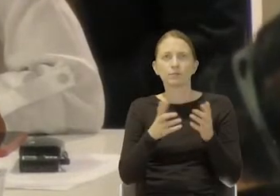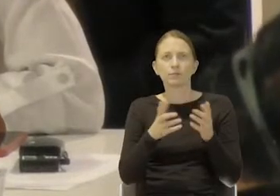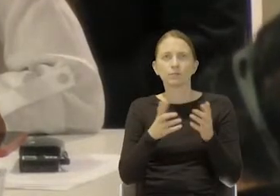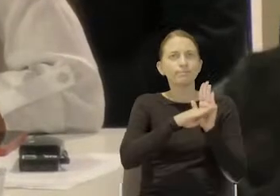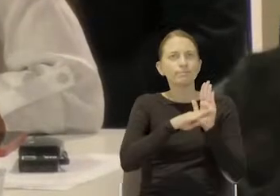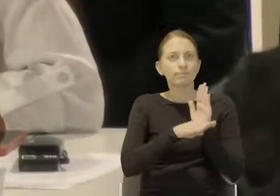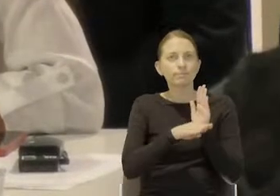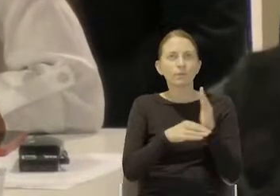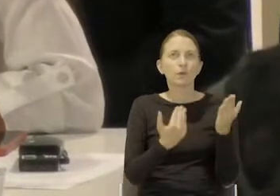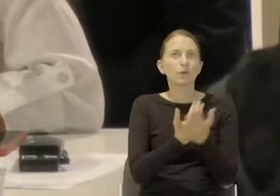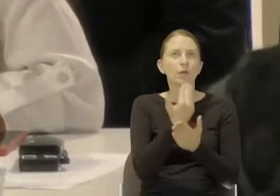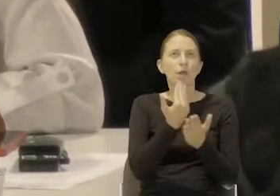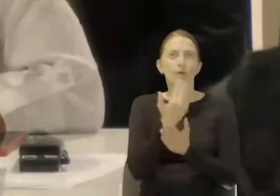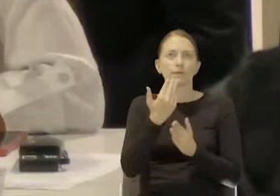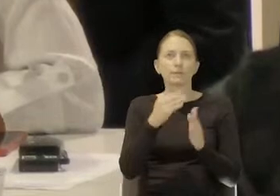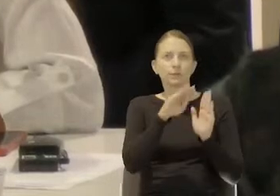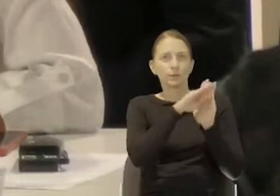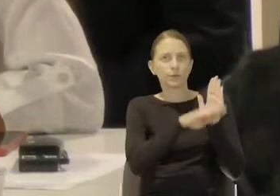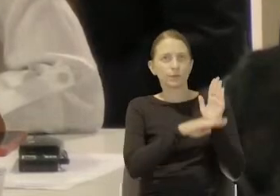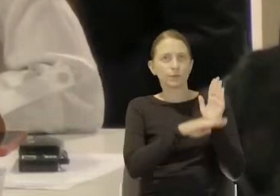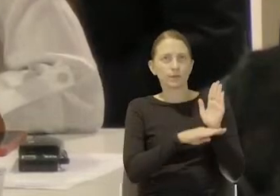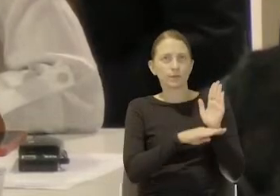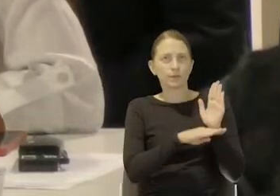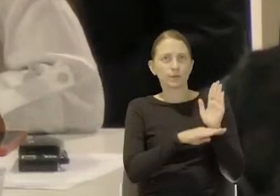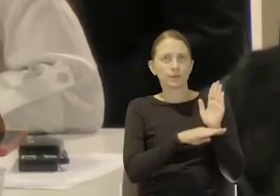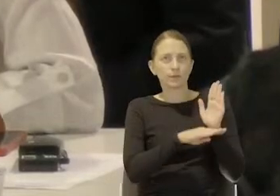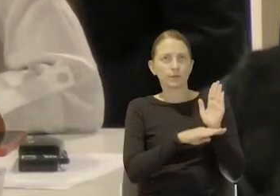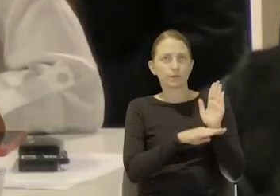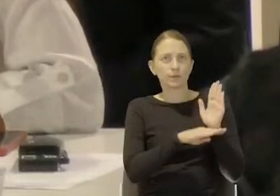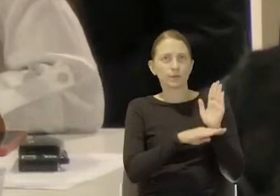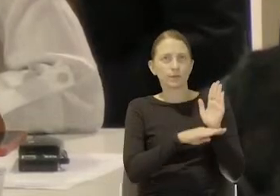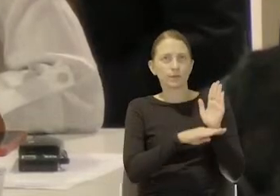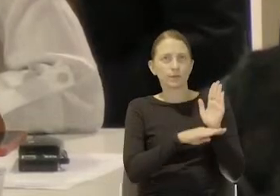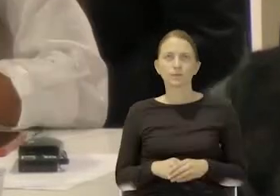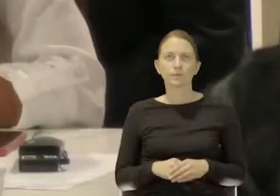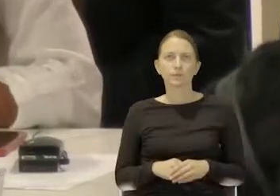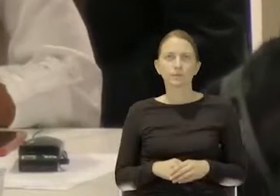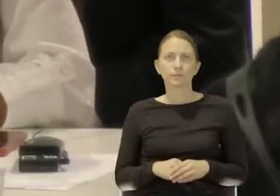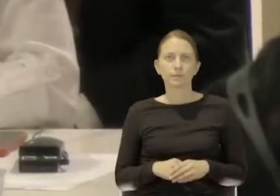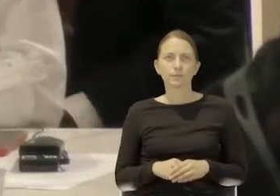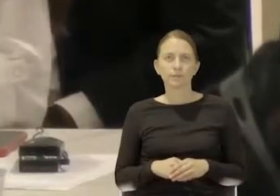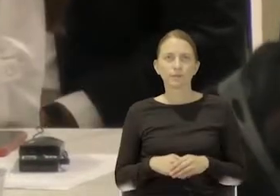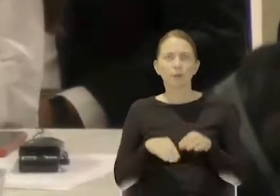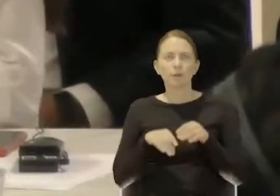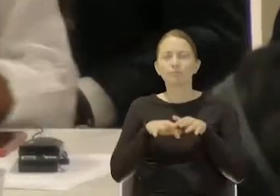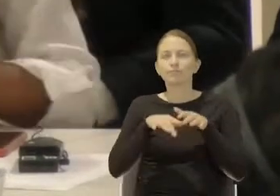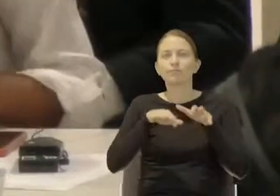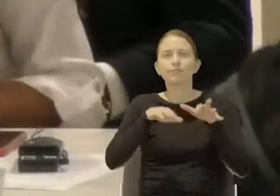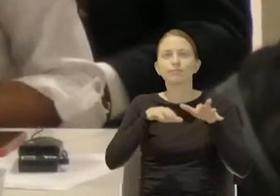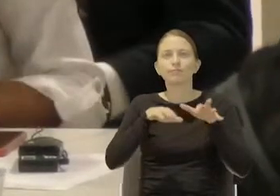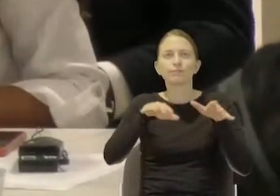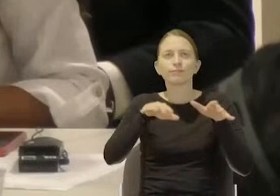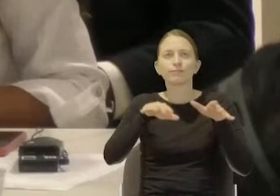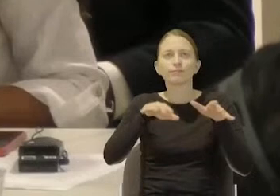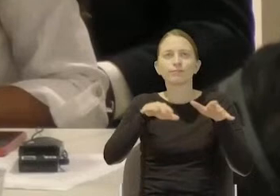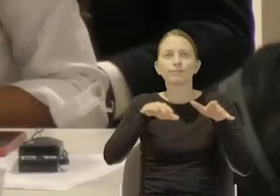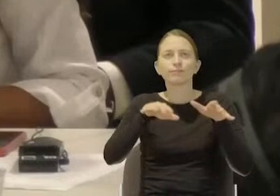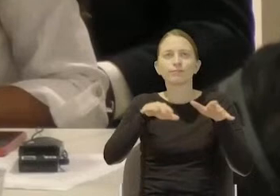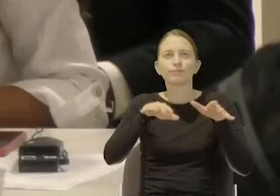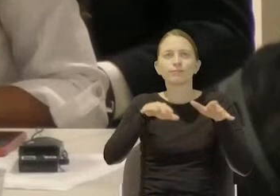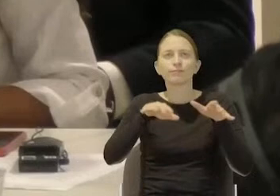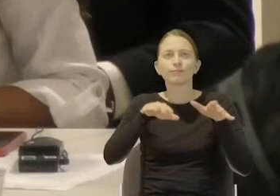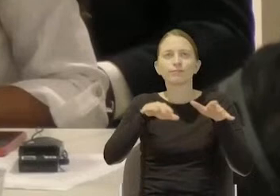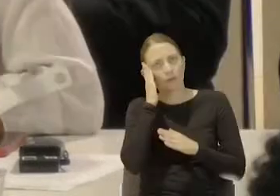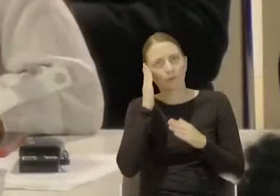to its dimensions, disseminations, and implementations. Thank you. Thank you very much for the